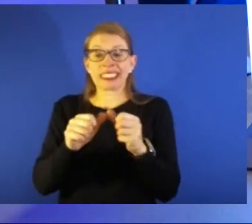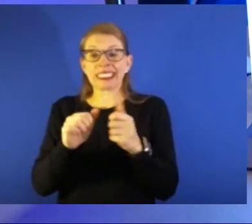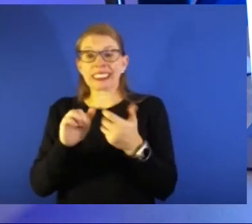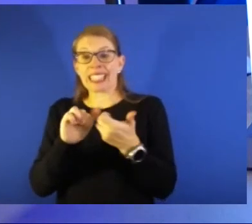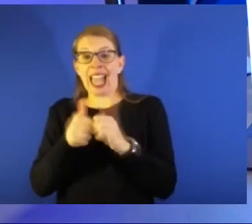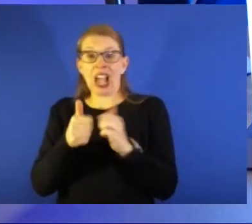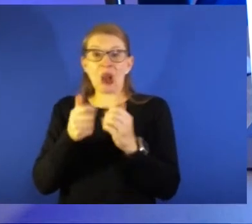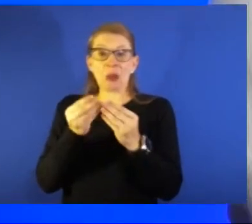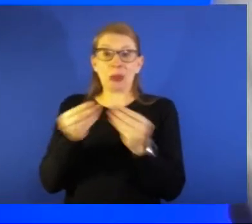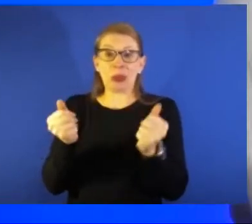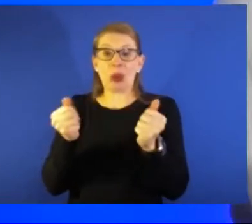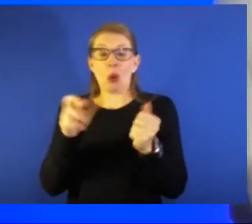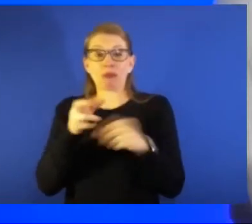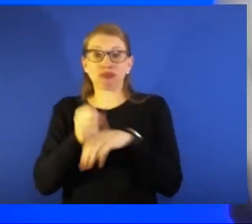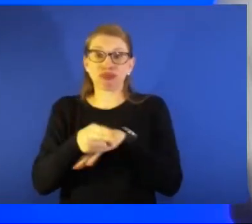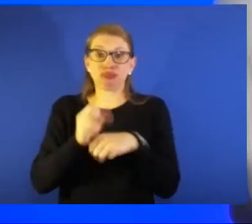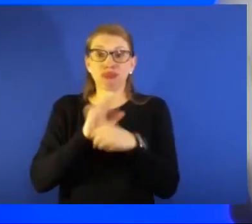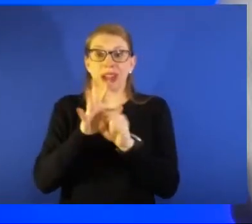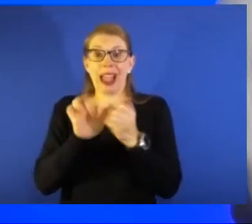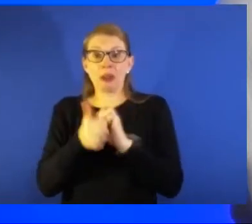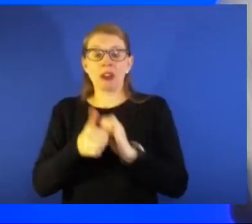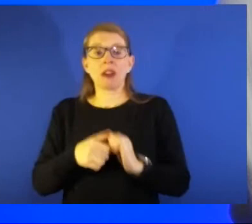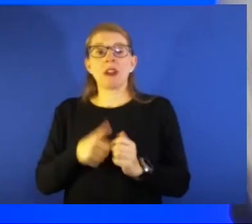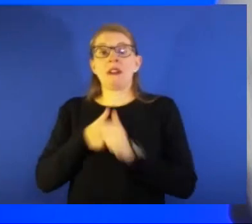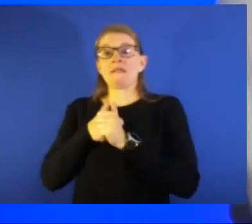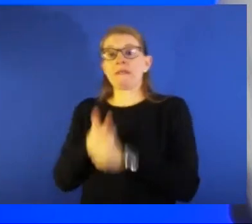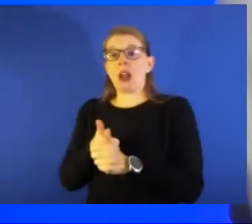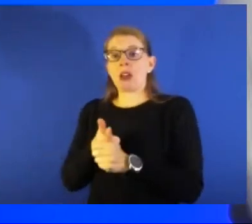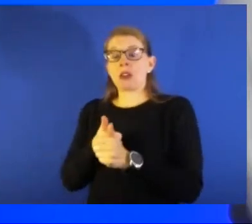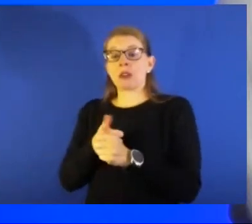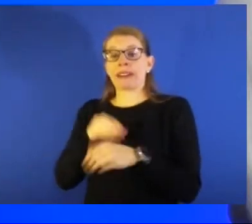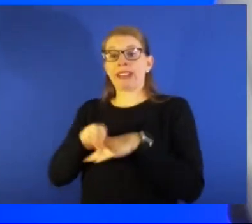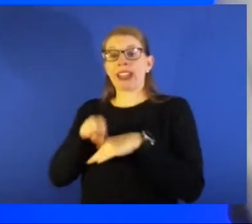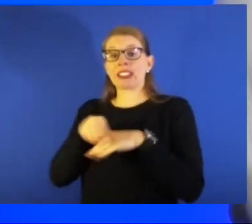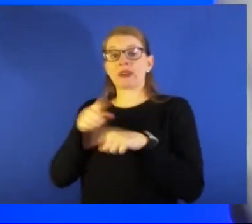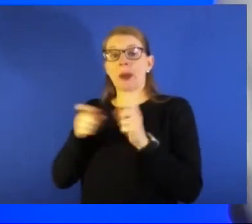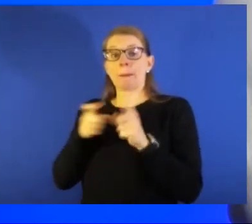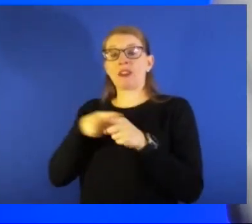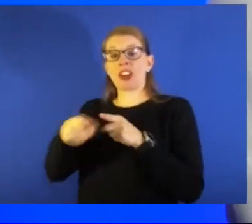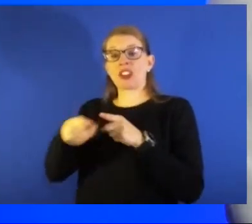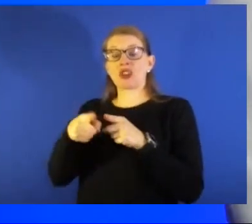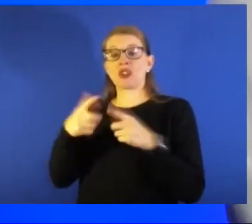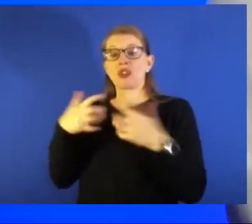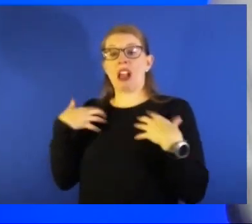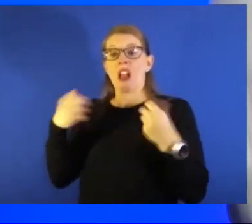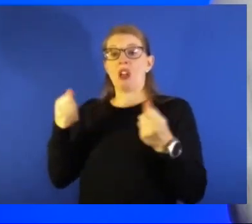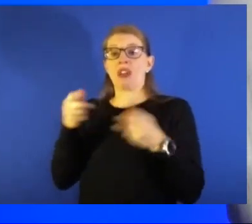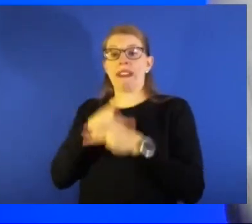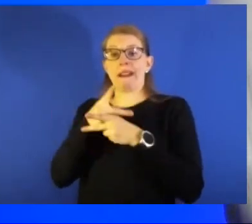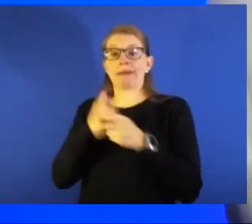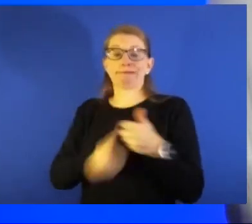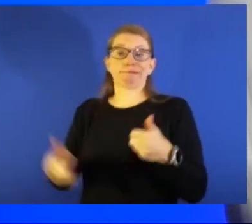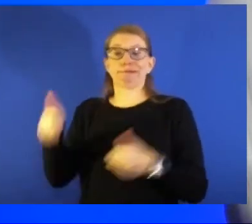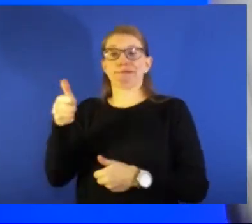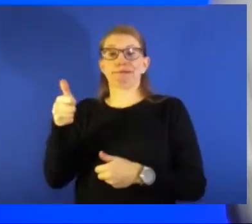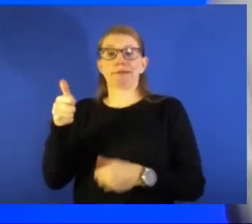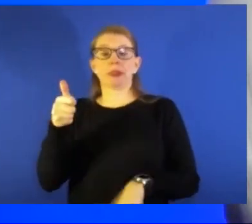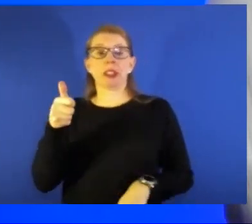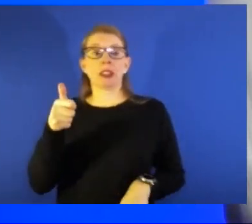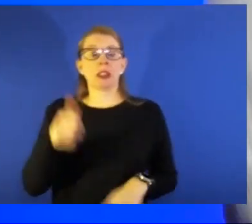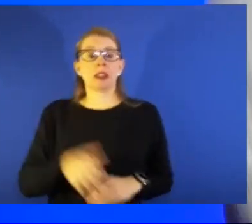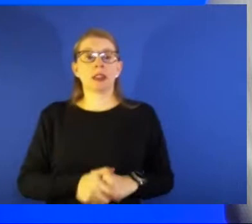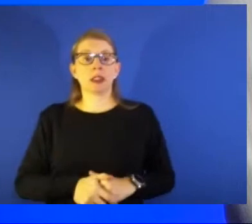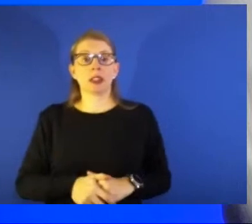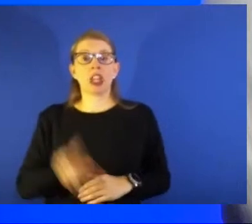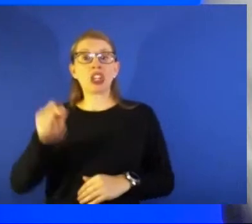just follow the advice of our professional healthcare professionals. Just don't get your news